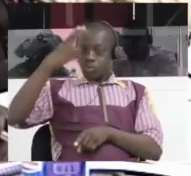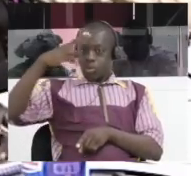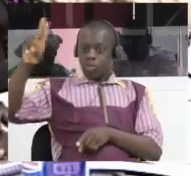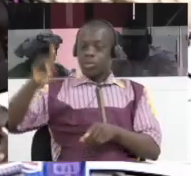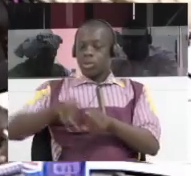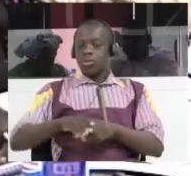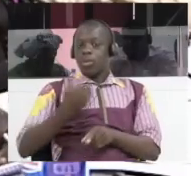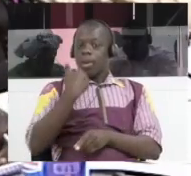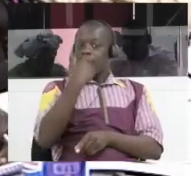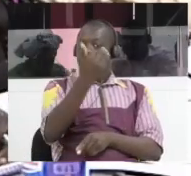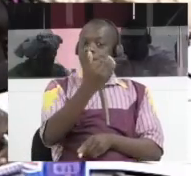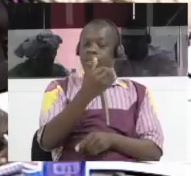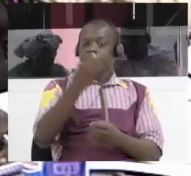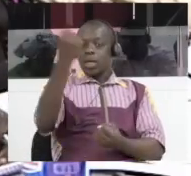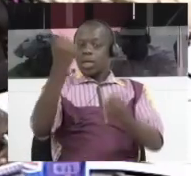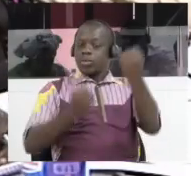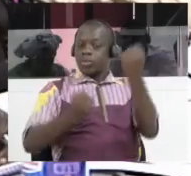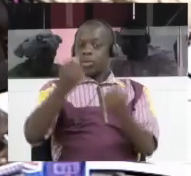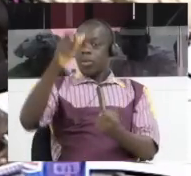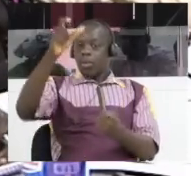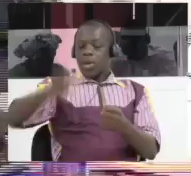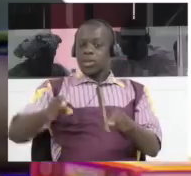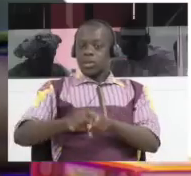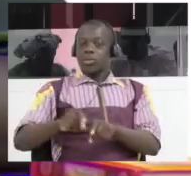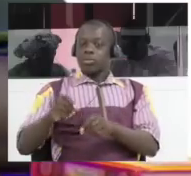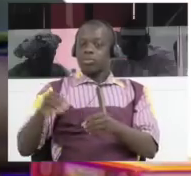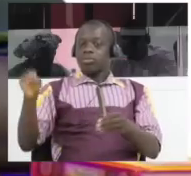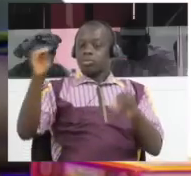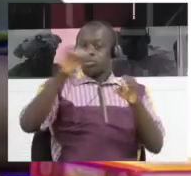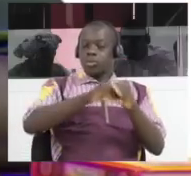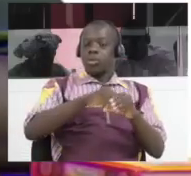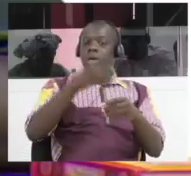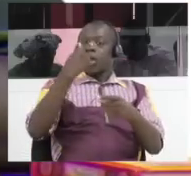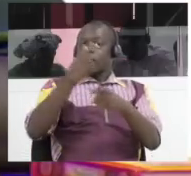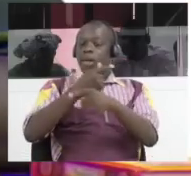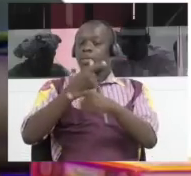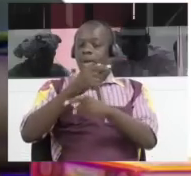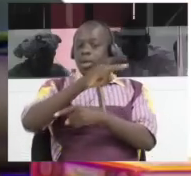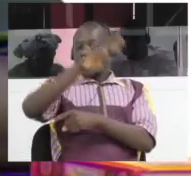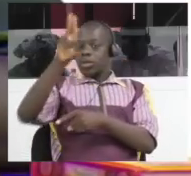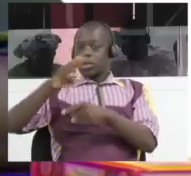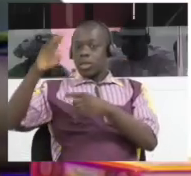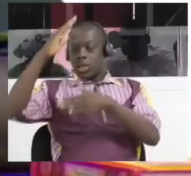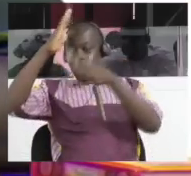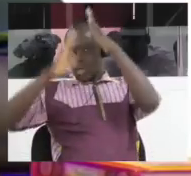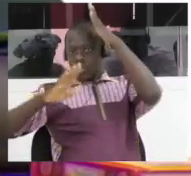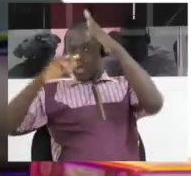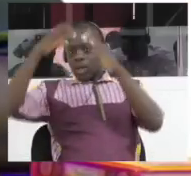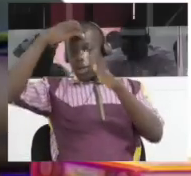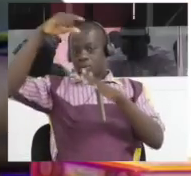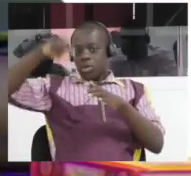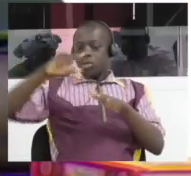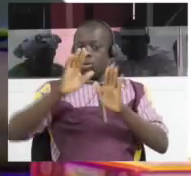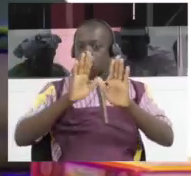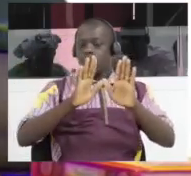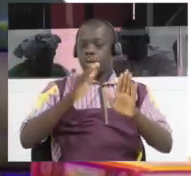us to that point to drop him at the Gambia National Army headquarters and for him to wait for